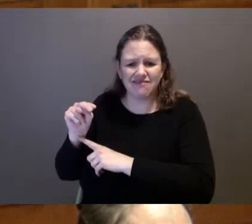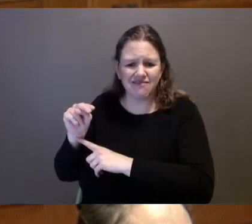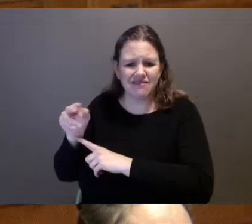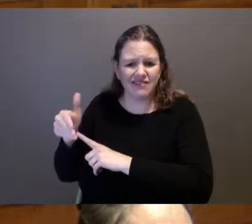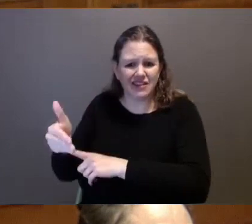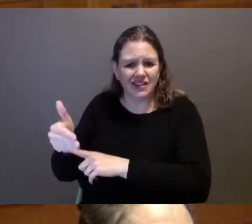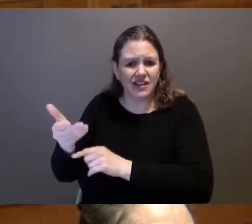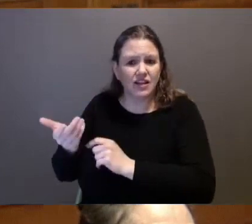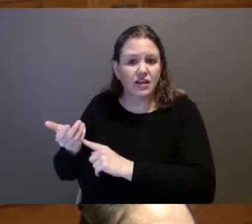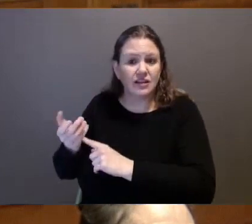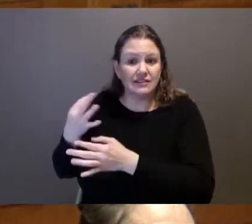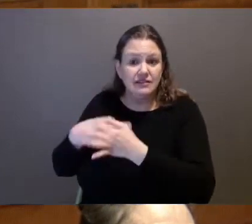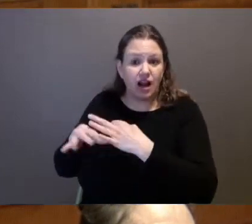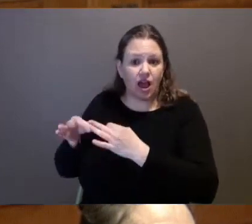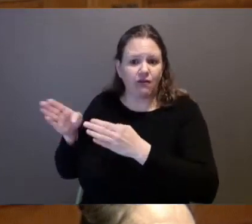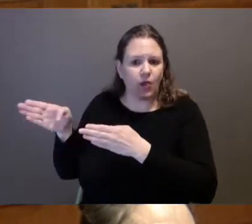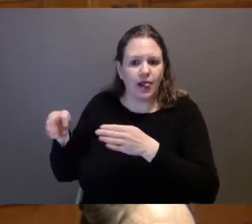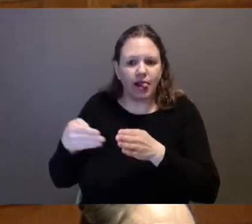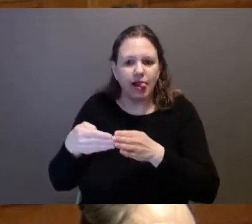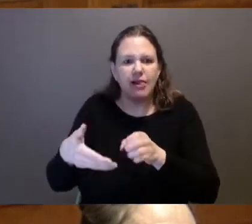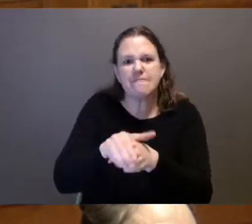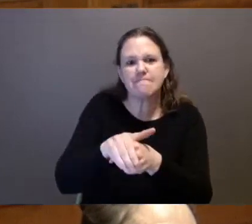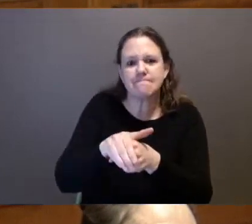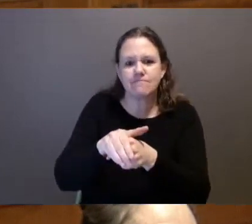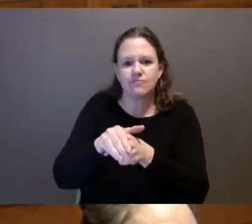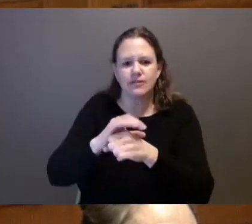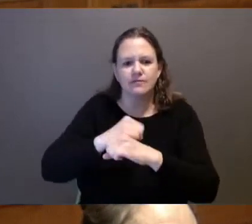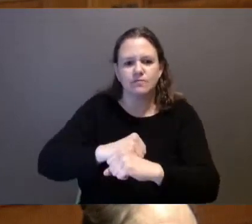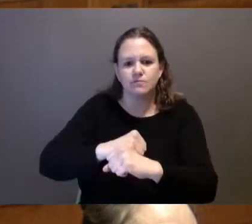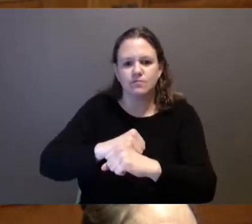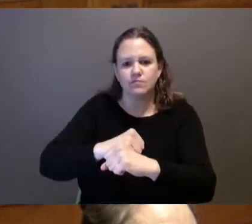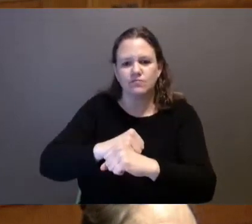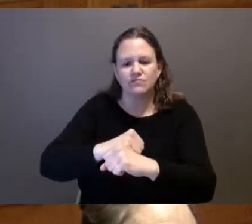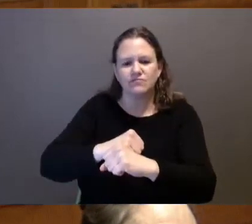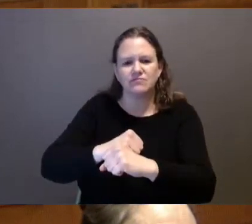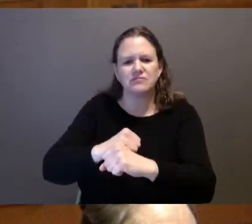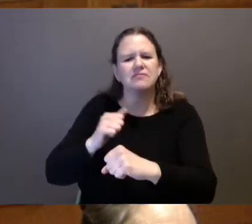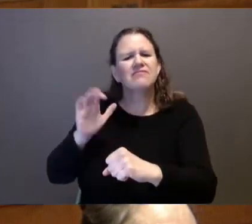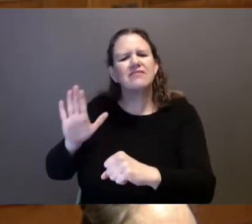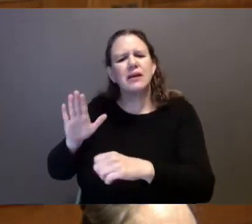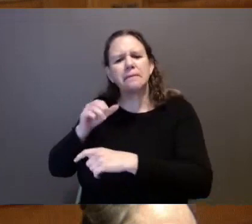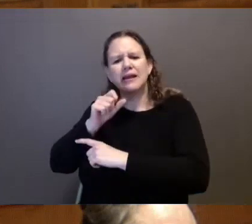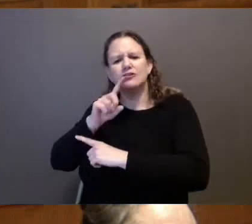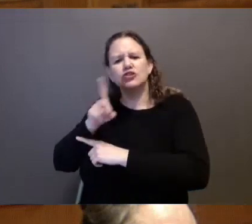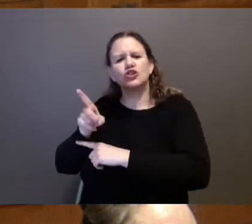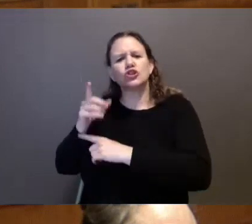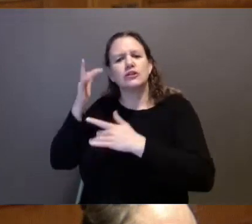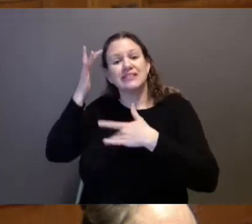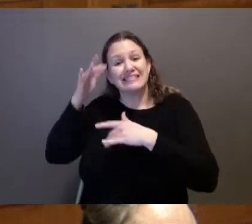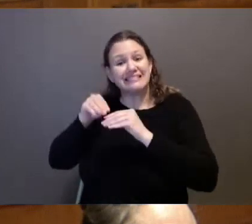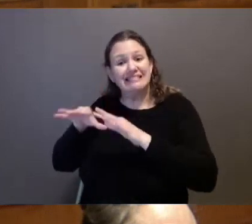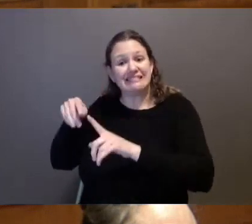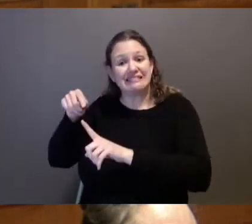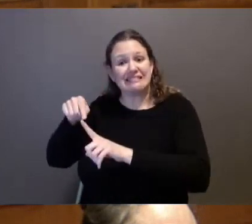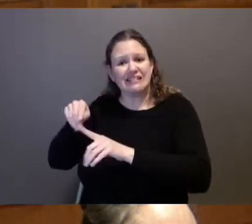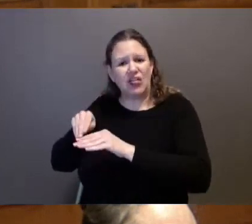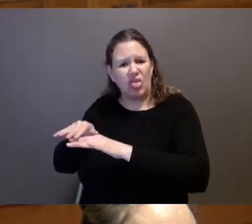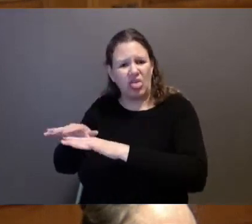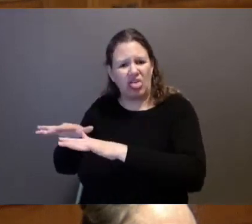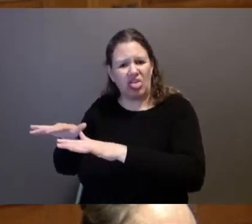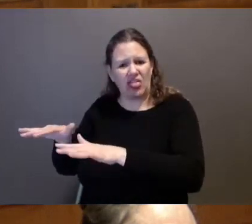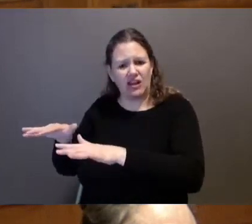salmon habitat is pathogen-free as promised, the minister is allowing the company